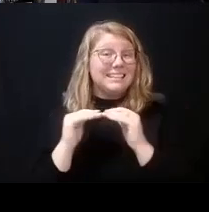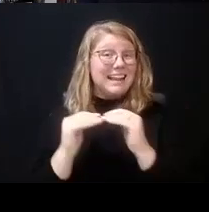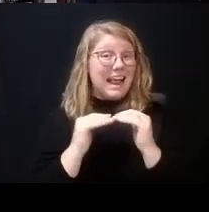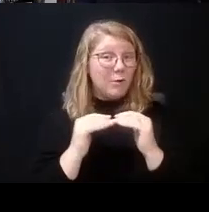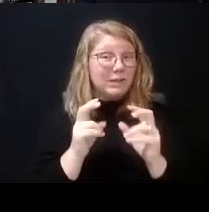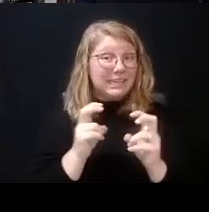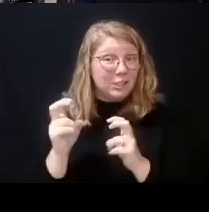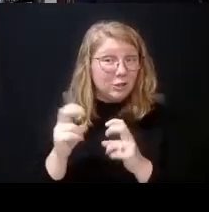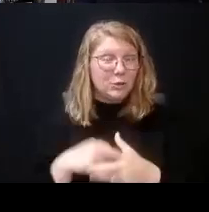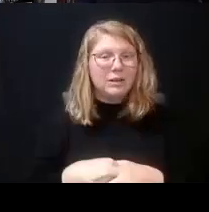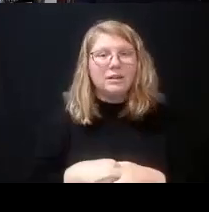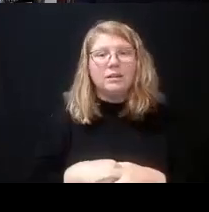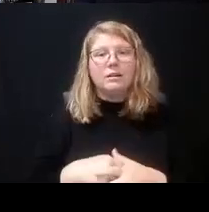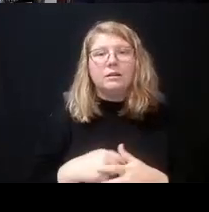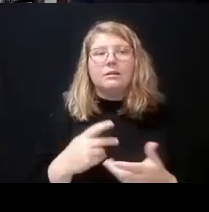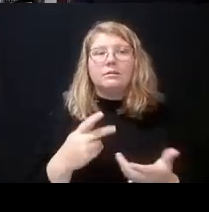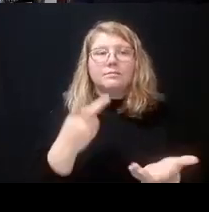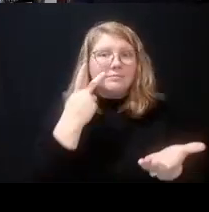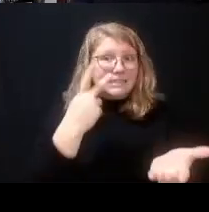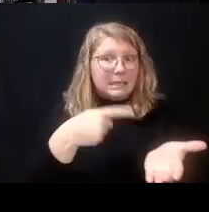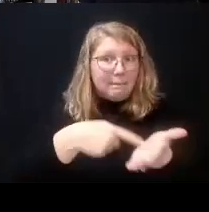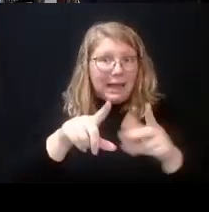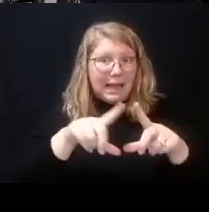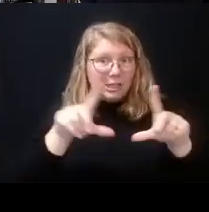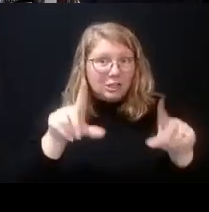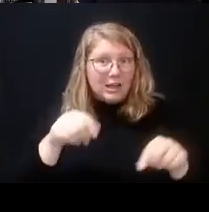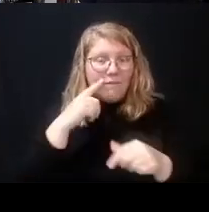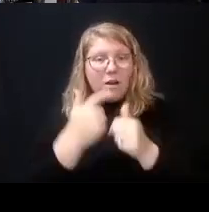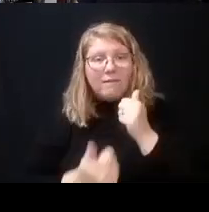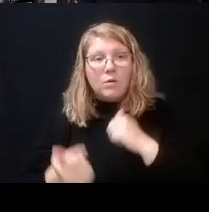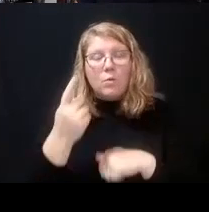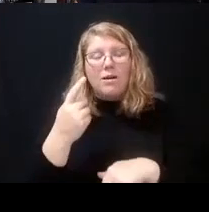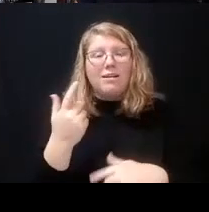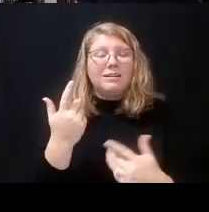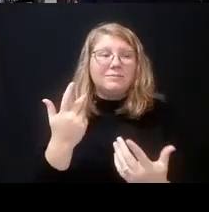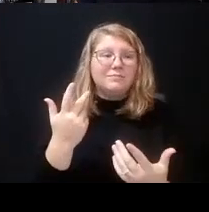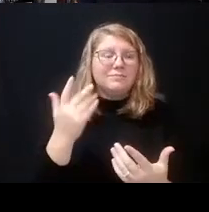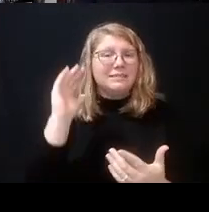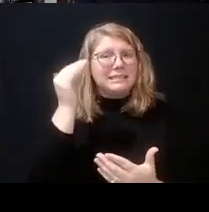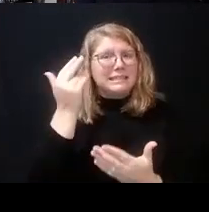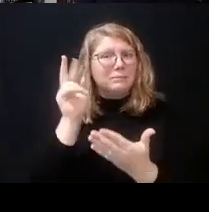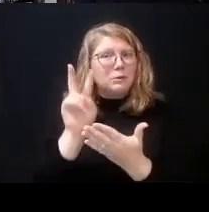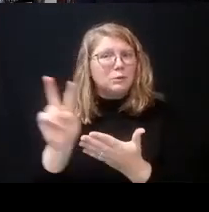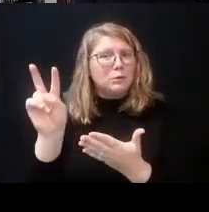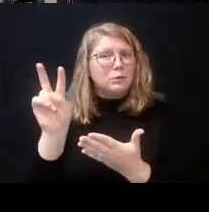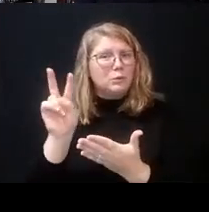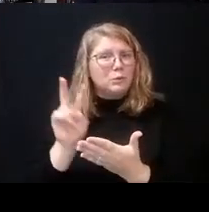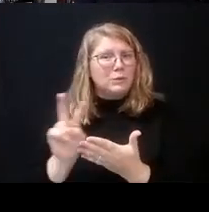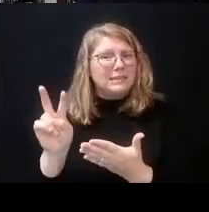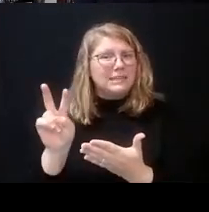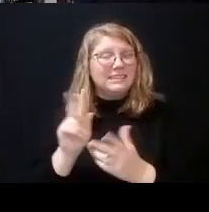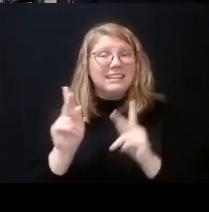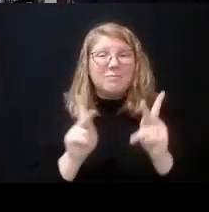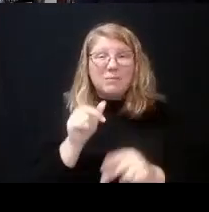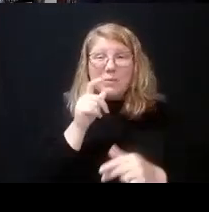can see the paychecks for everybody. And, I could see every 2 weeks that our folks who have kids